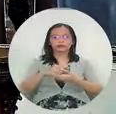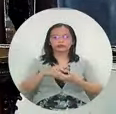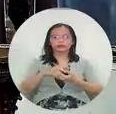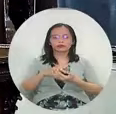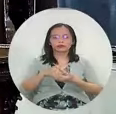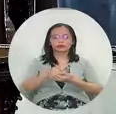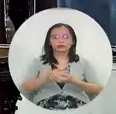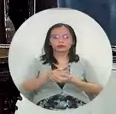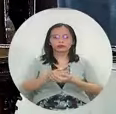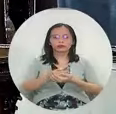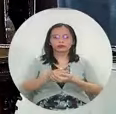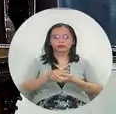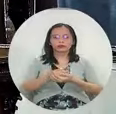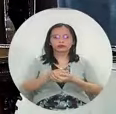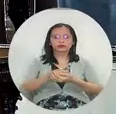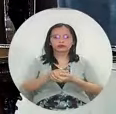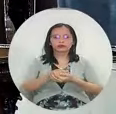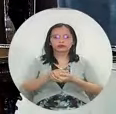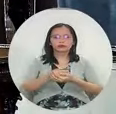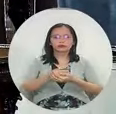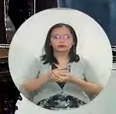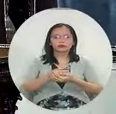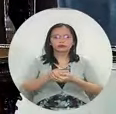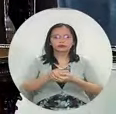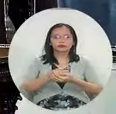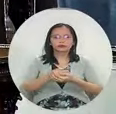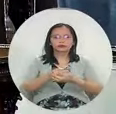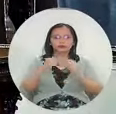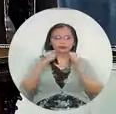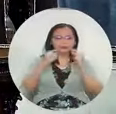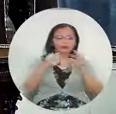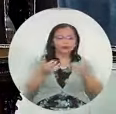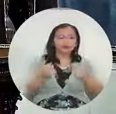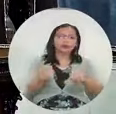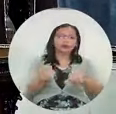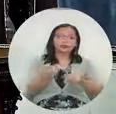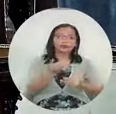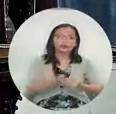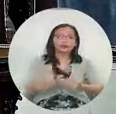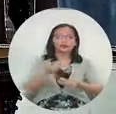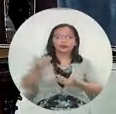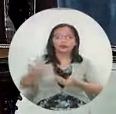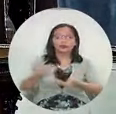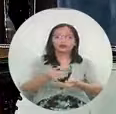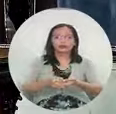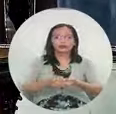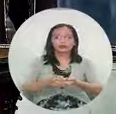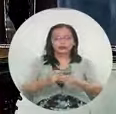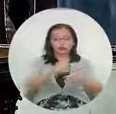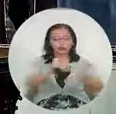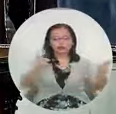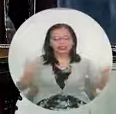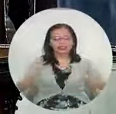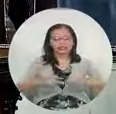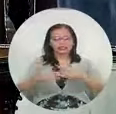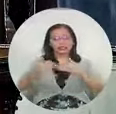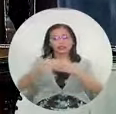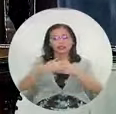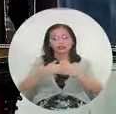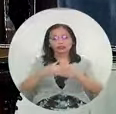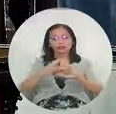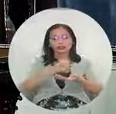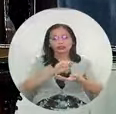there near the Cebu Normal University or near Fuente or something like that? We will buy a place